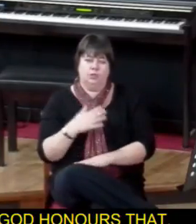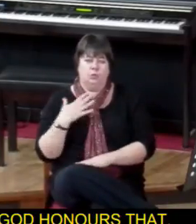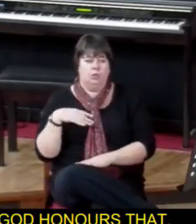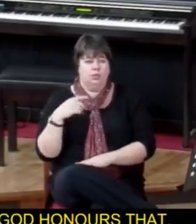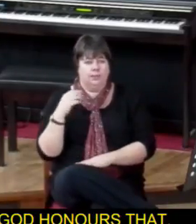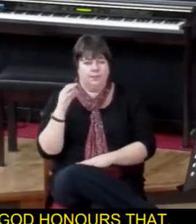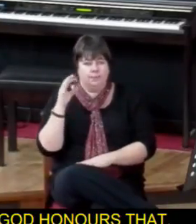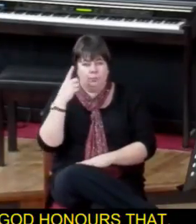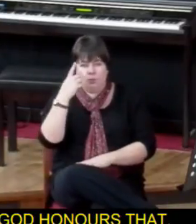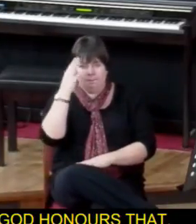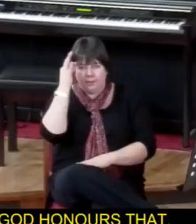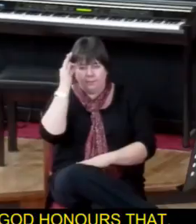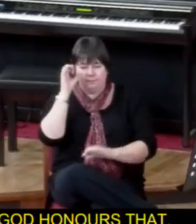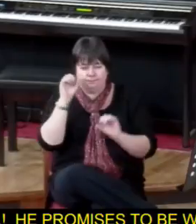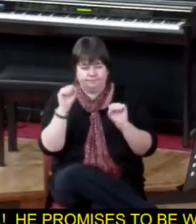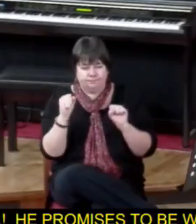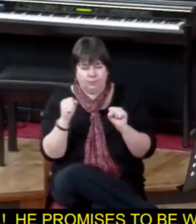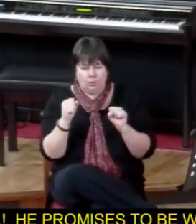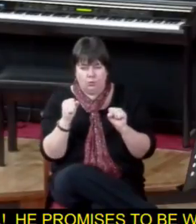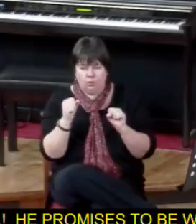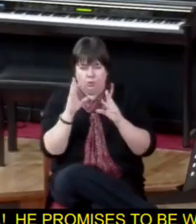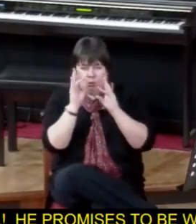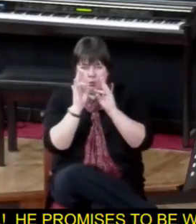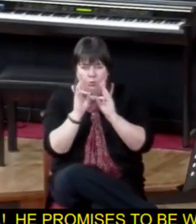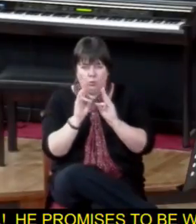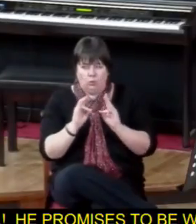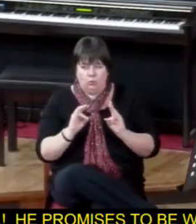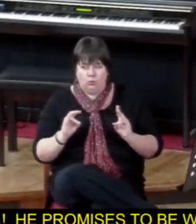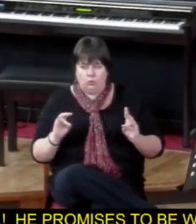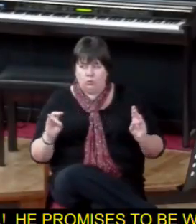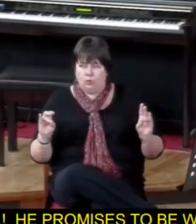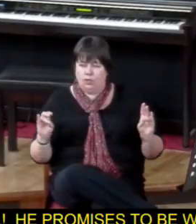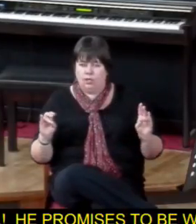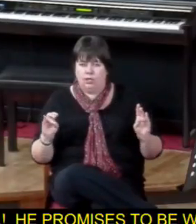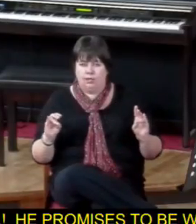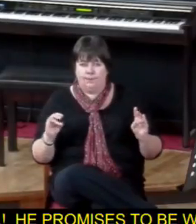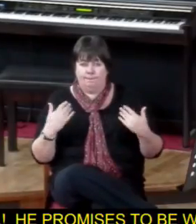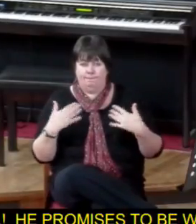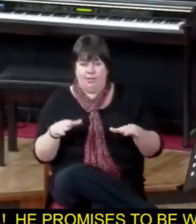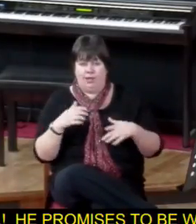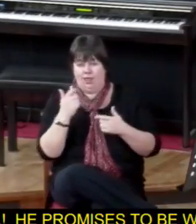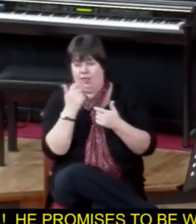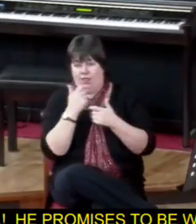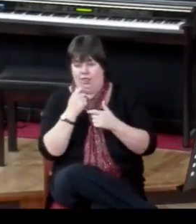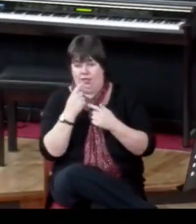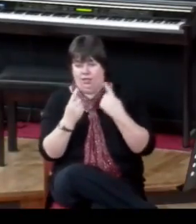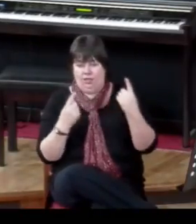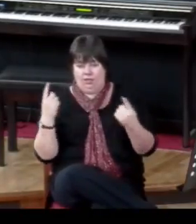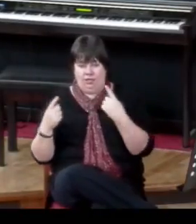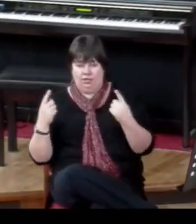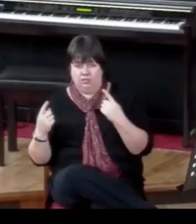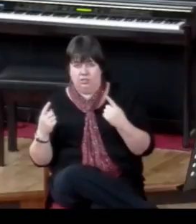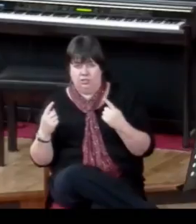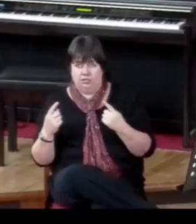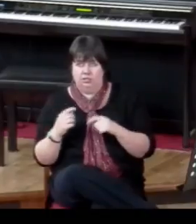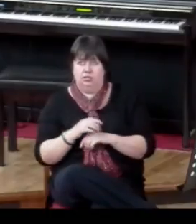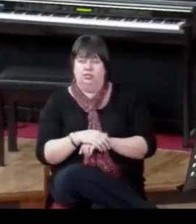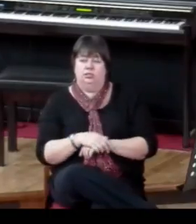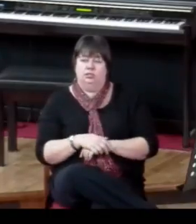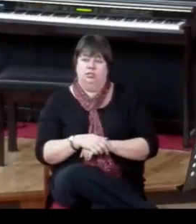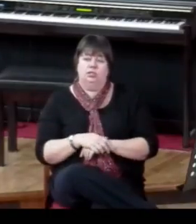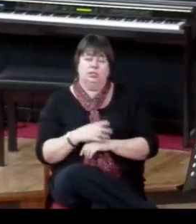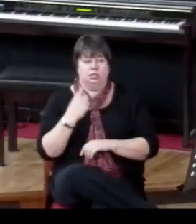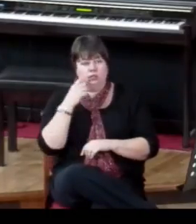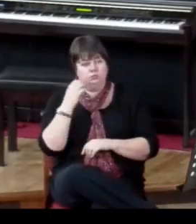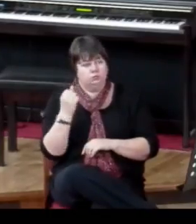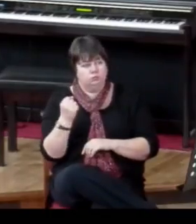for a moment's quietness now. We've had a lot of interaction, fun with this, and it's important. But let's just pause